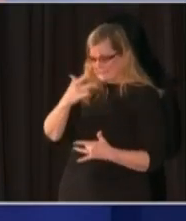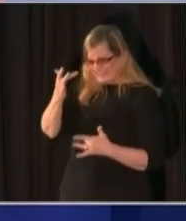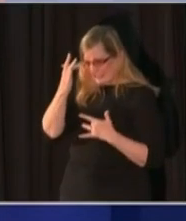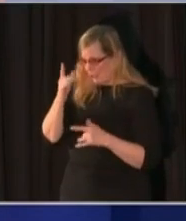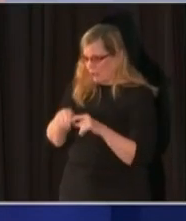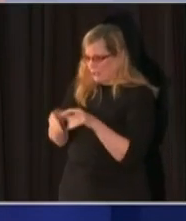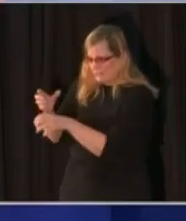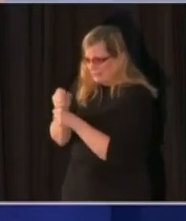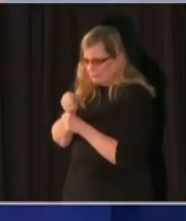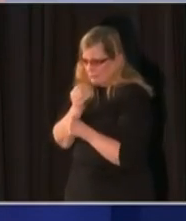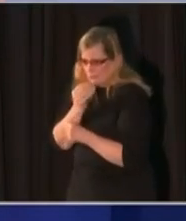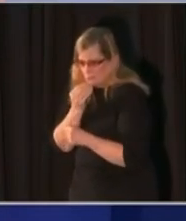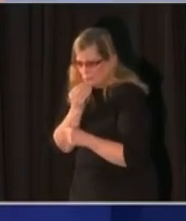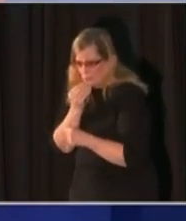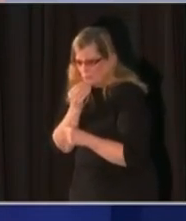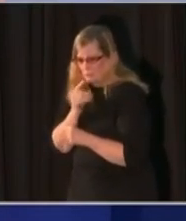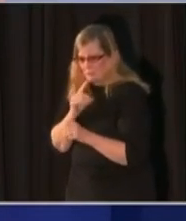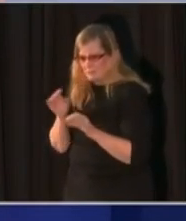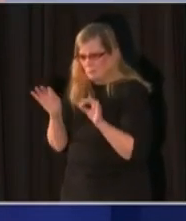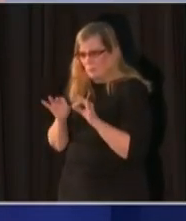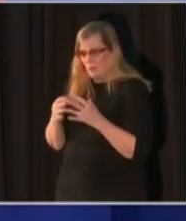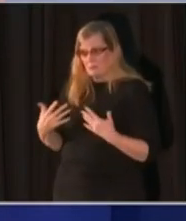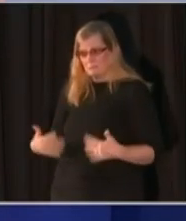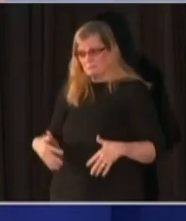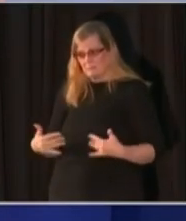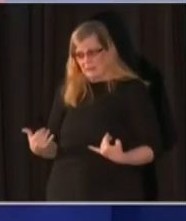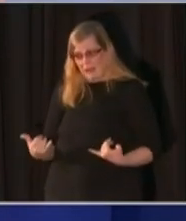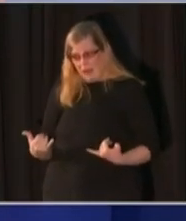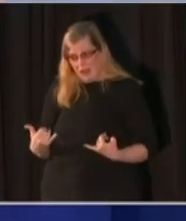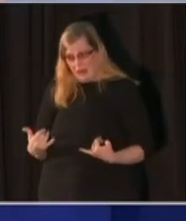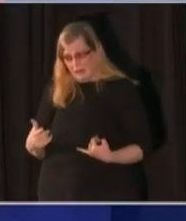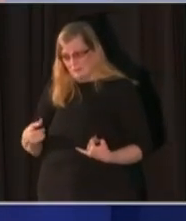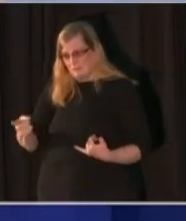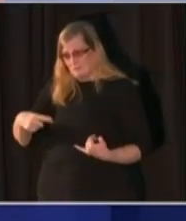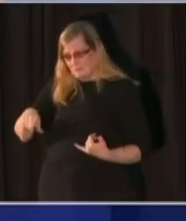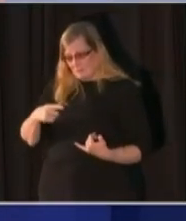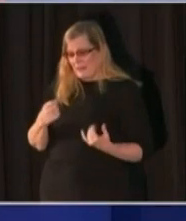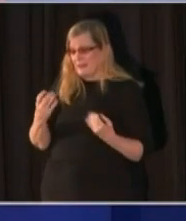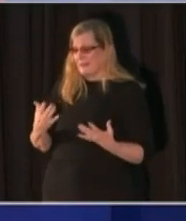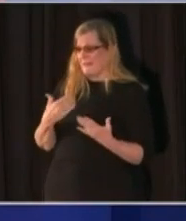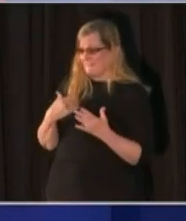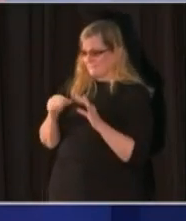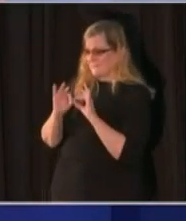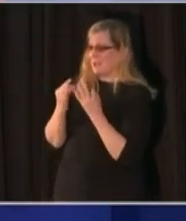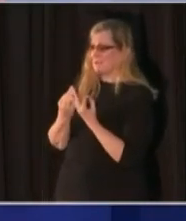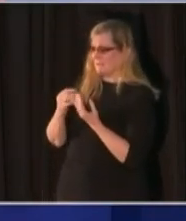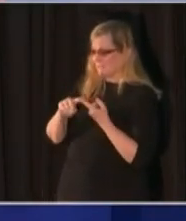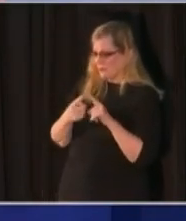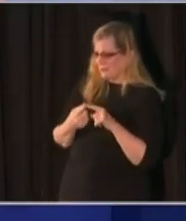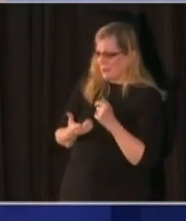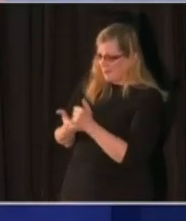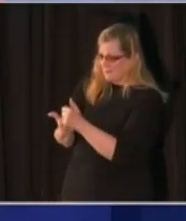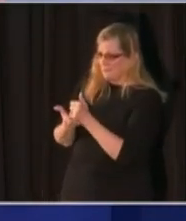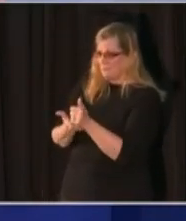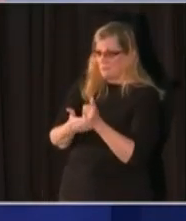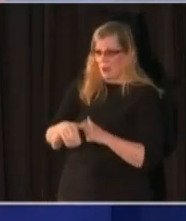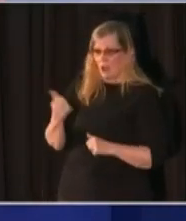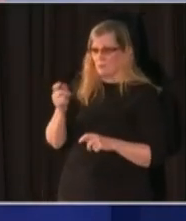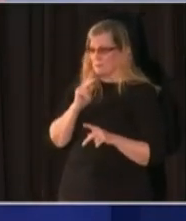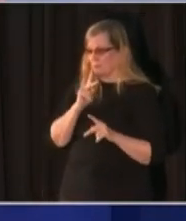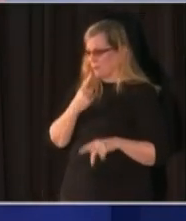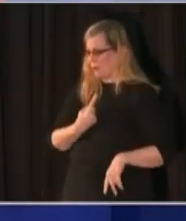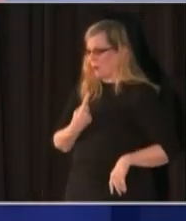So there are many people who are being helped out by family and friends and others who won't have that opportunity. So that is